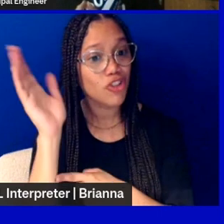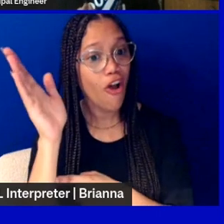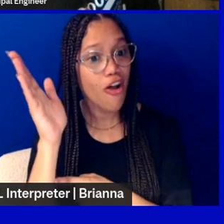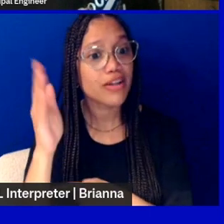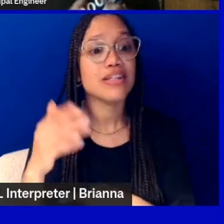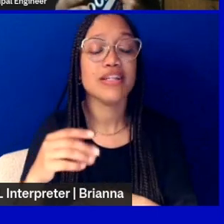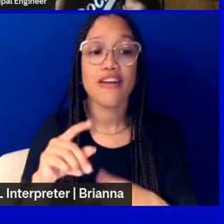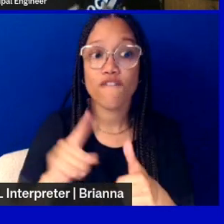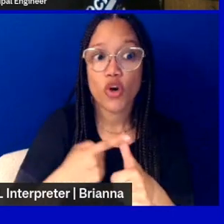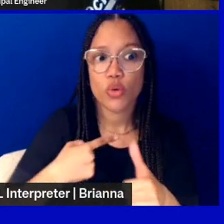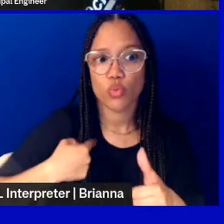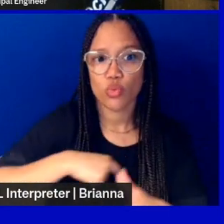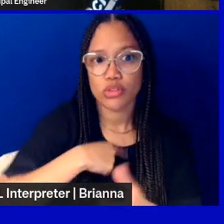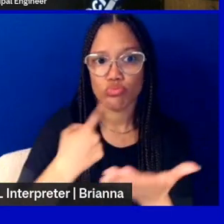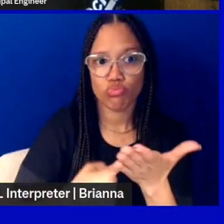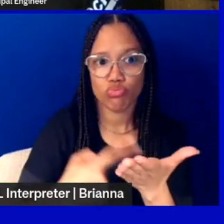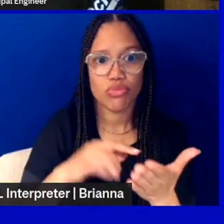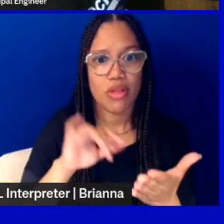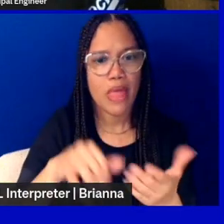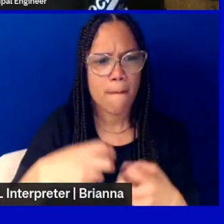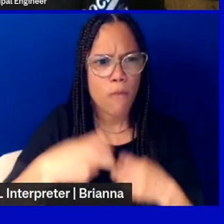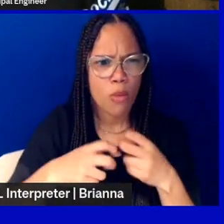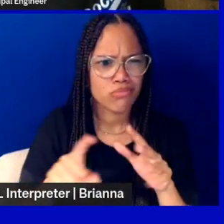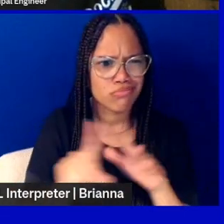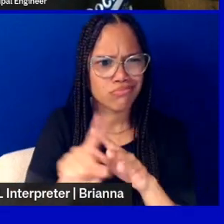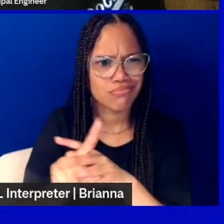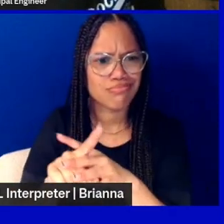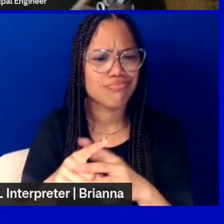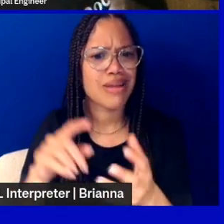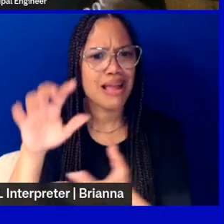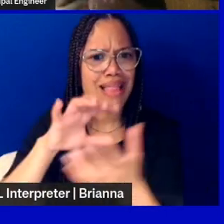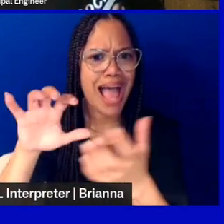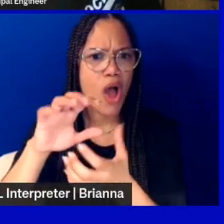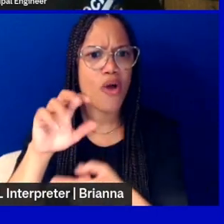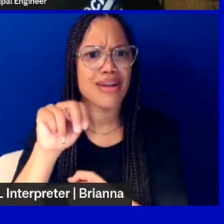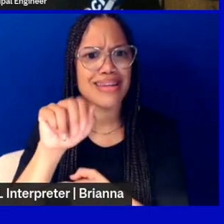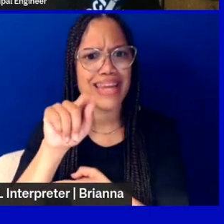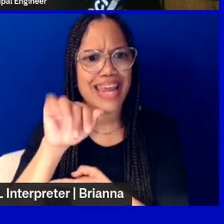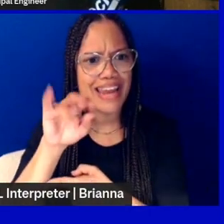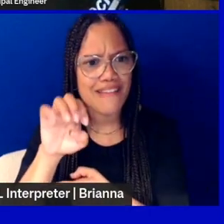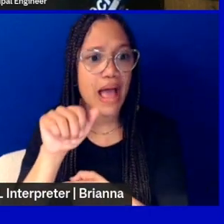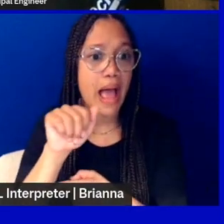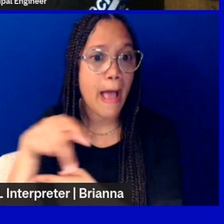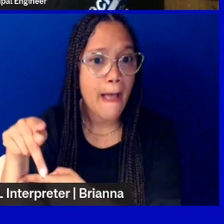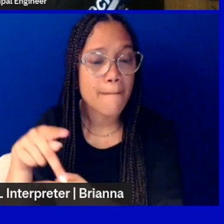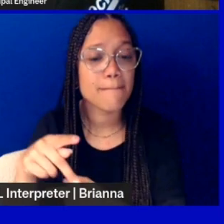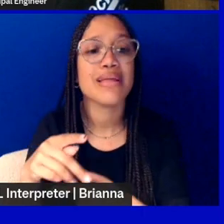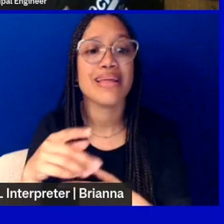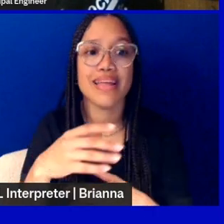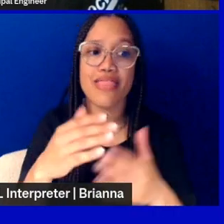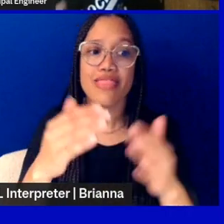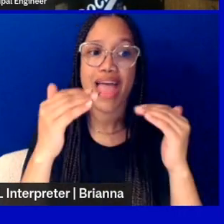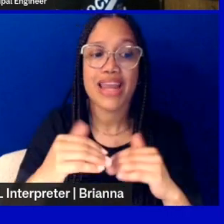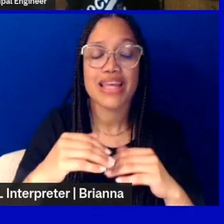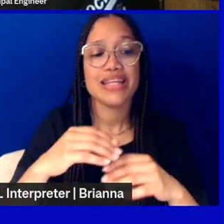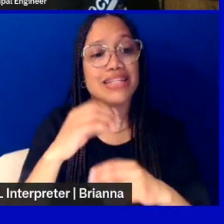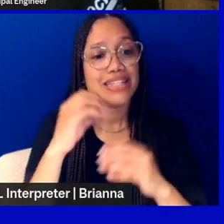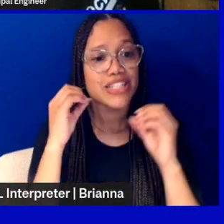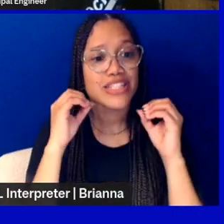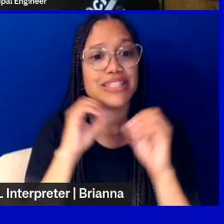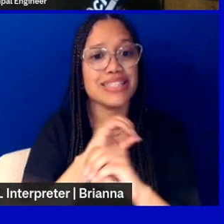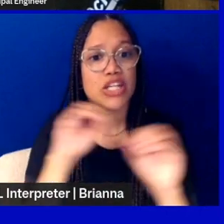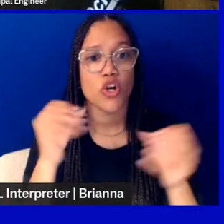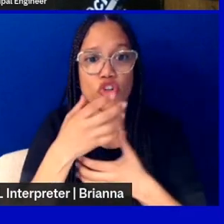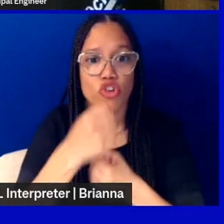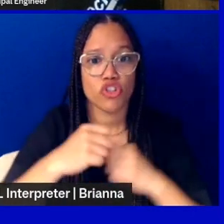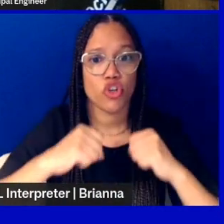we started with the problem is the cloud native applications. Then we get into zero trust security models and why it is important in